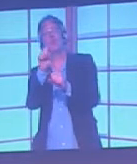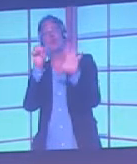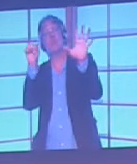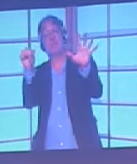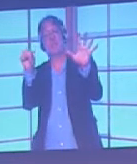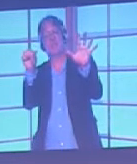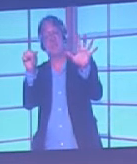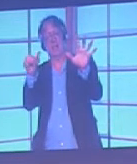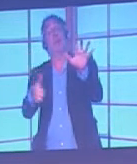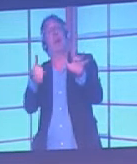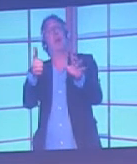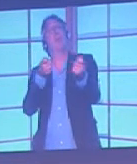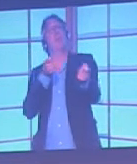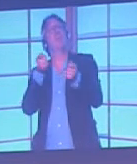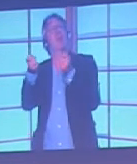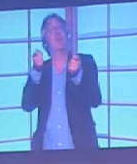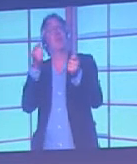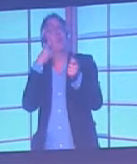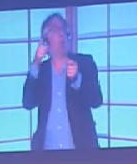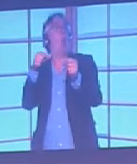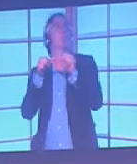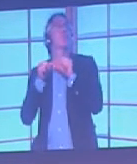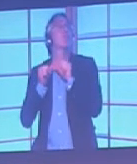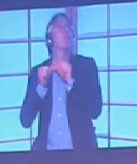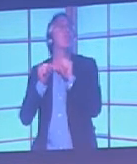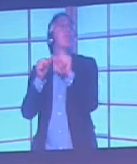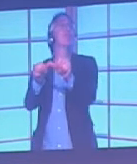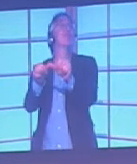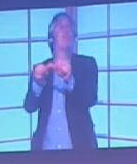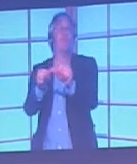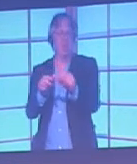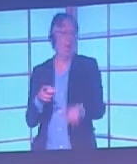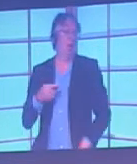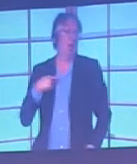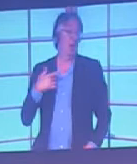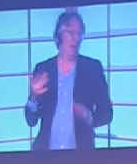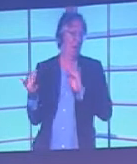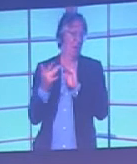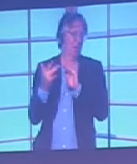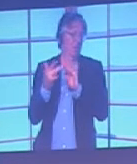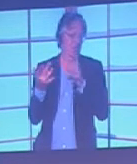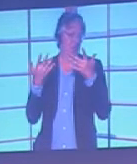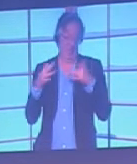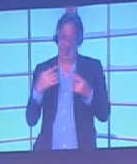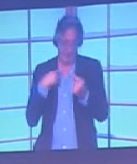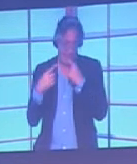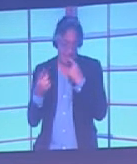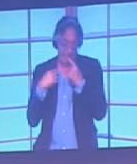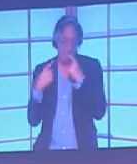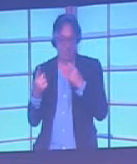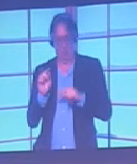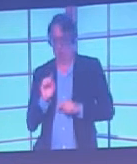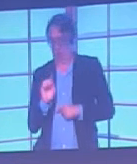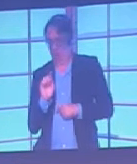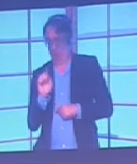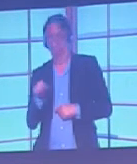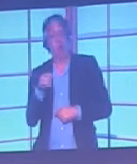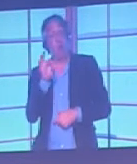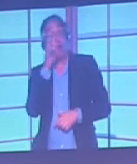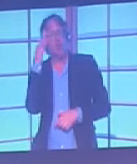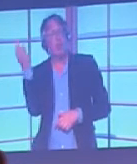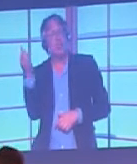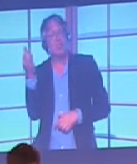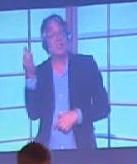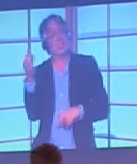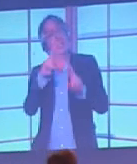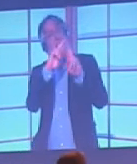Cafe have been working very closely together on a slightly important tournament that's happening quite soon here in France. So